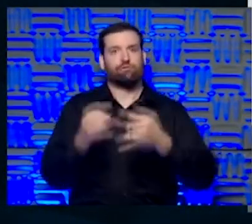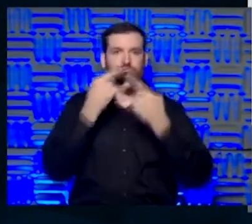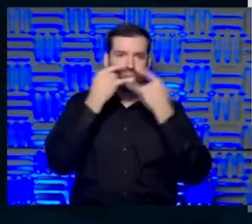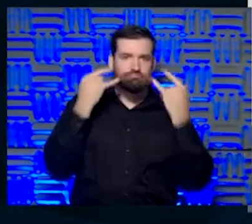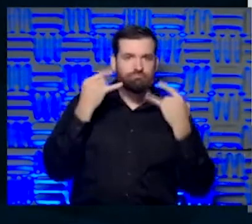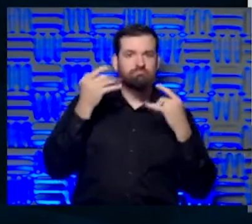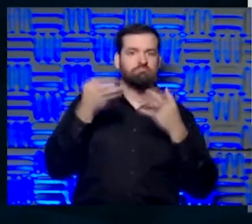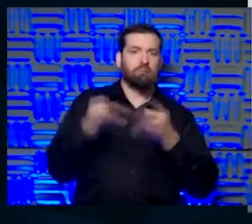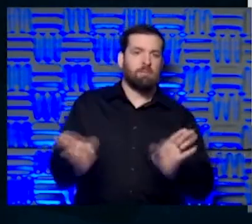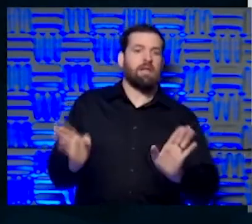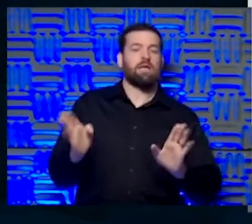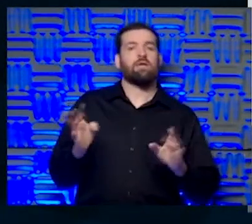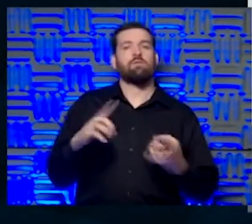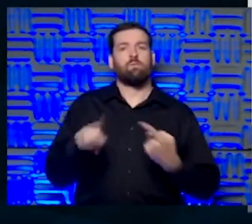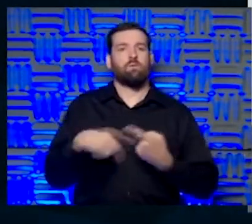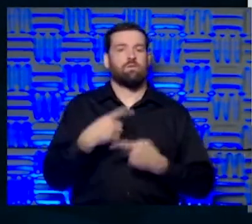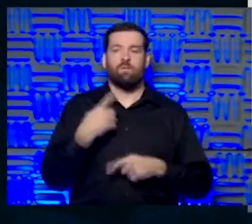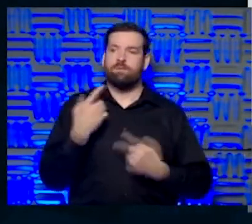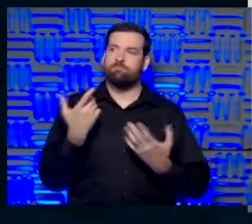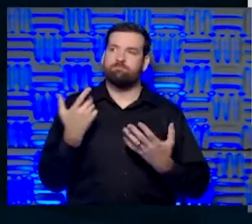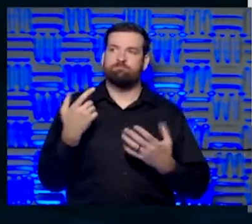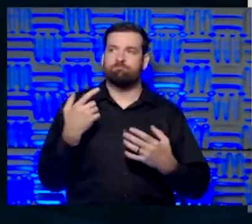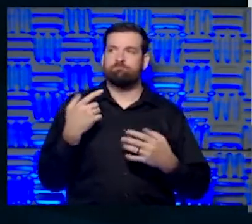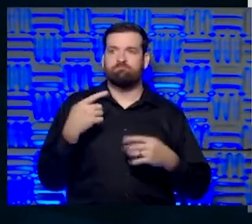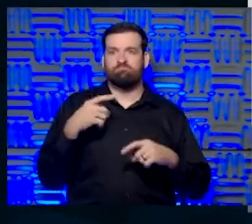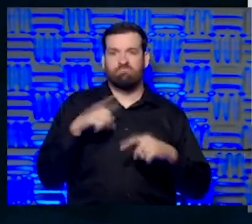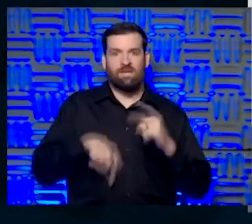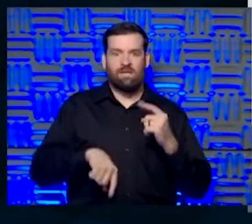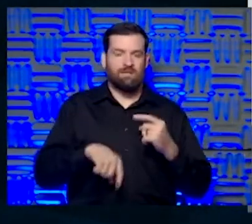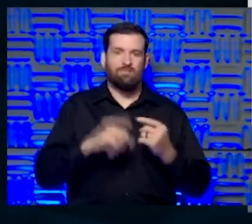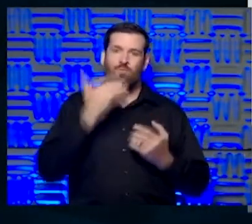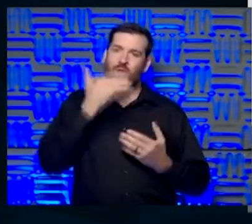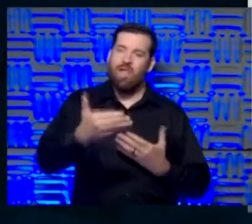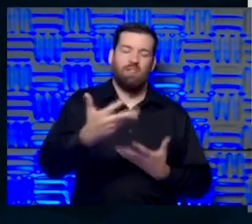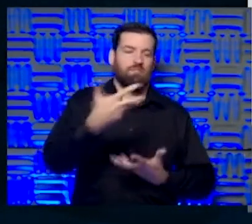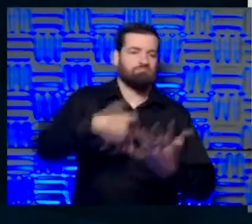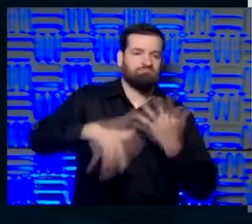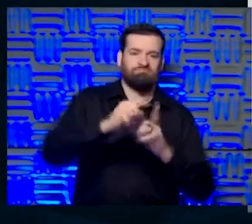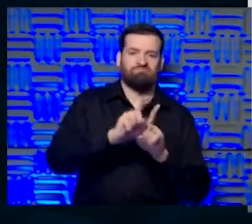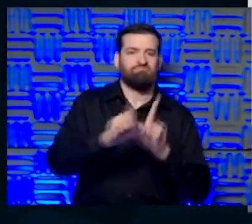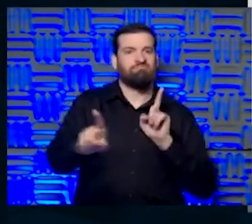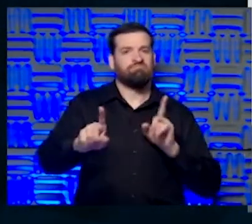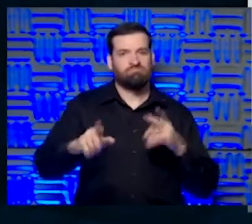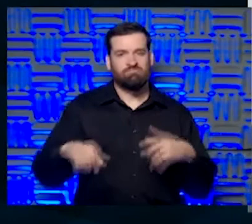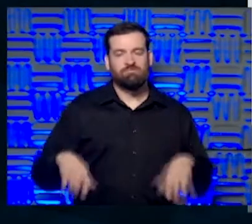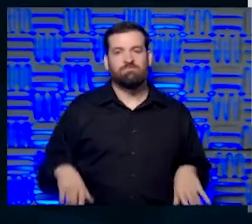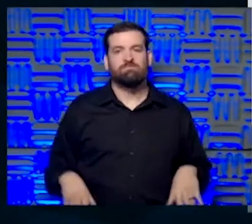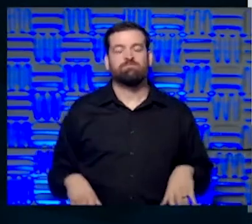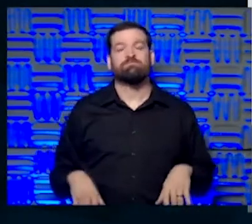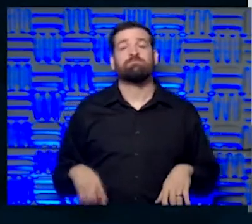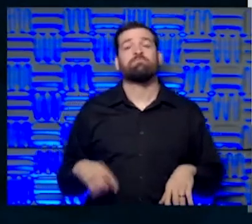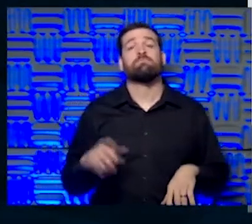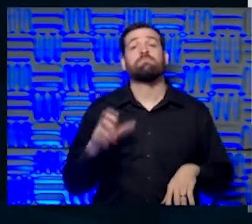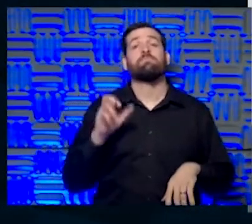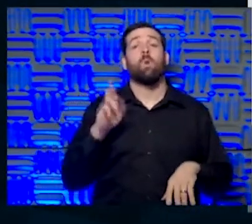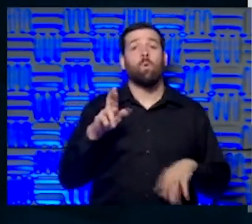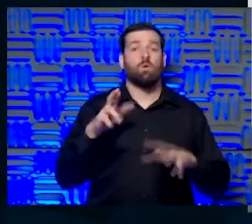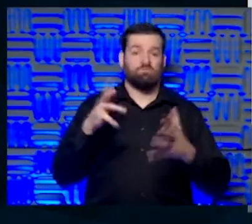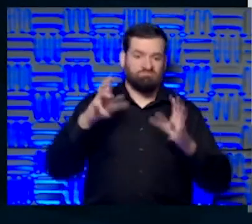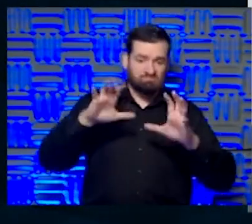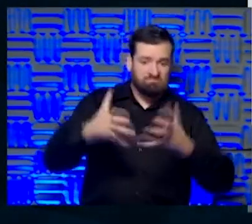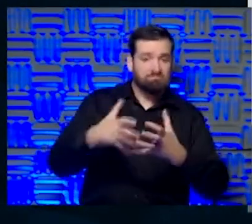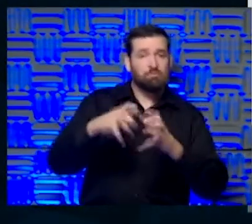and when we can't be, really well socially distanced from each other, or we're in a group of